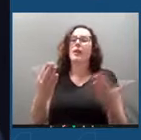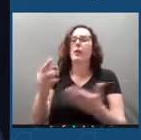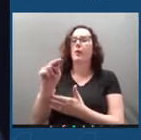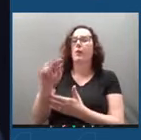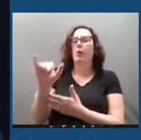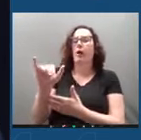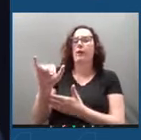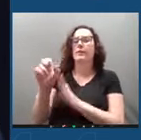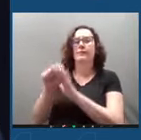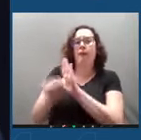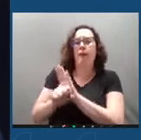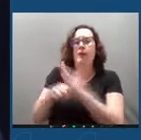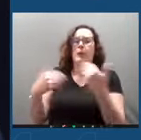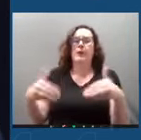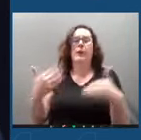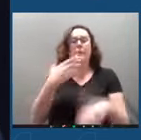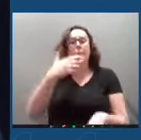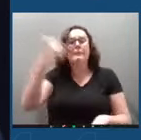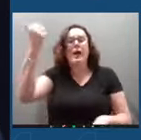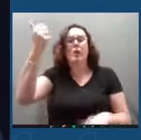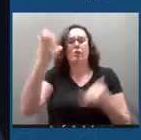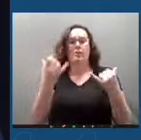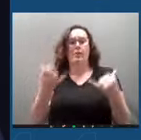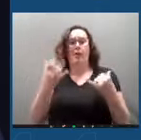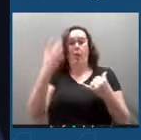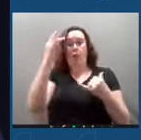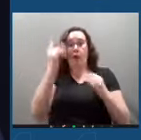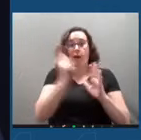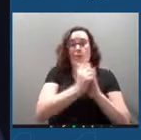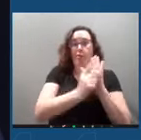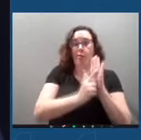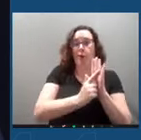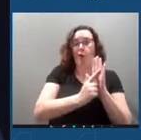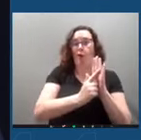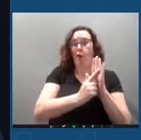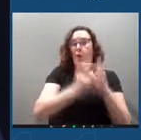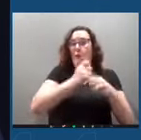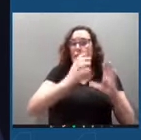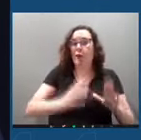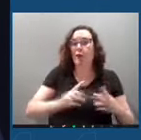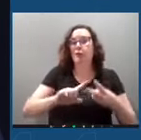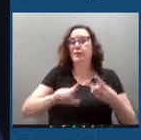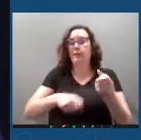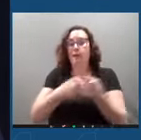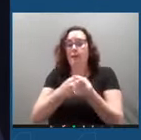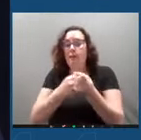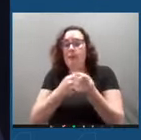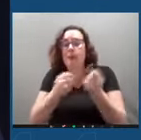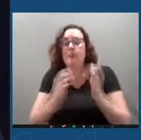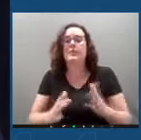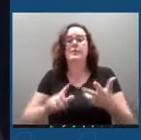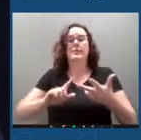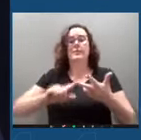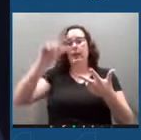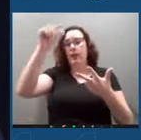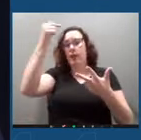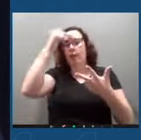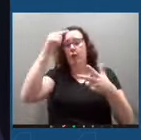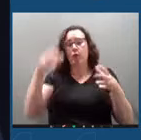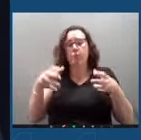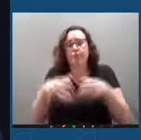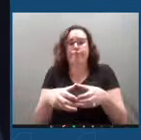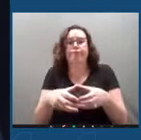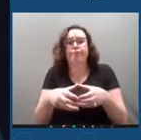place because we came together as lawmakers, as advocates, and as a governor.